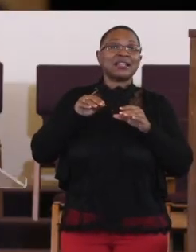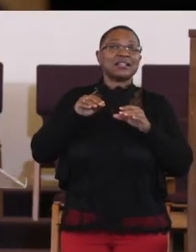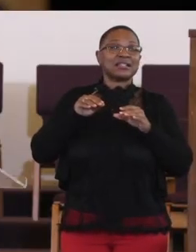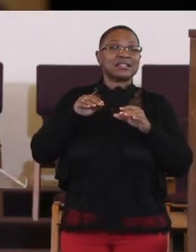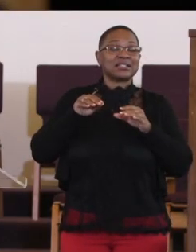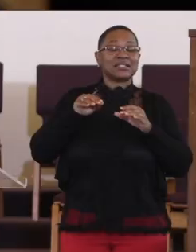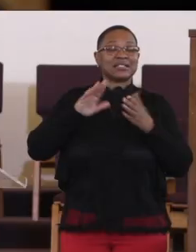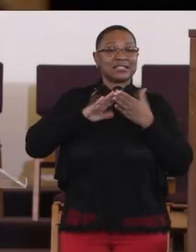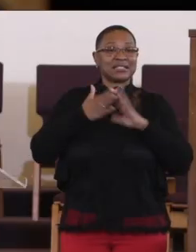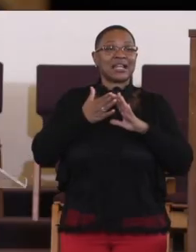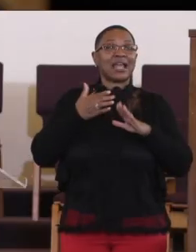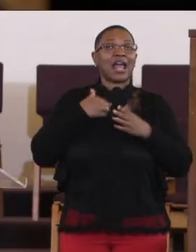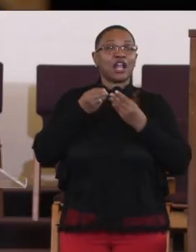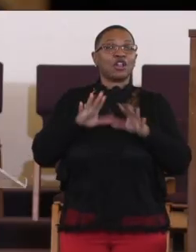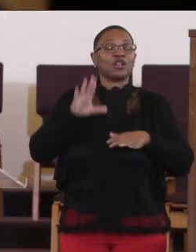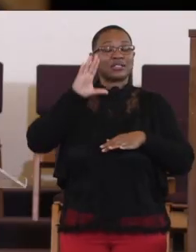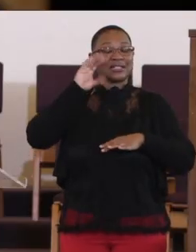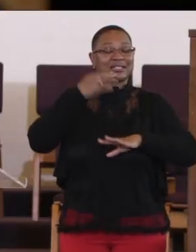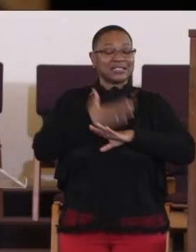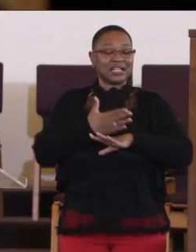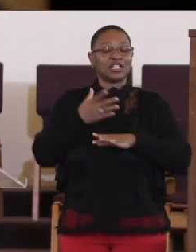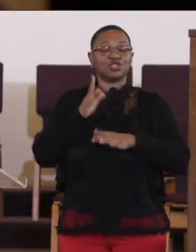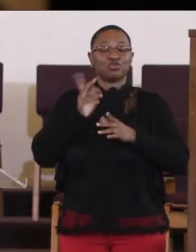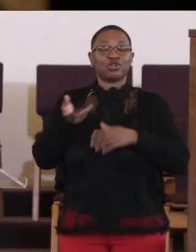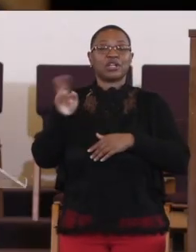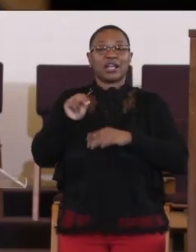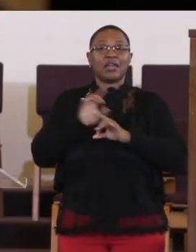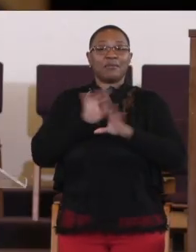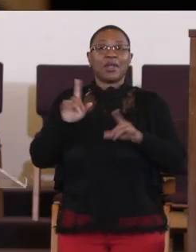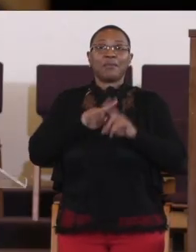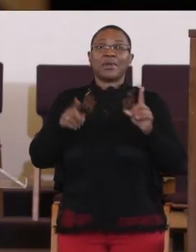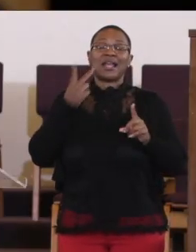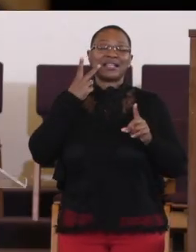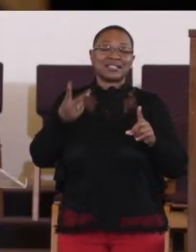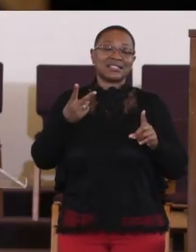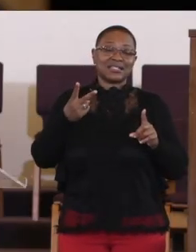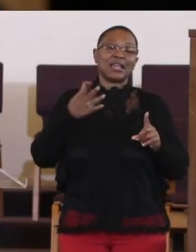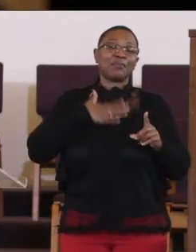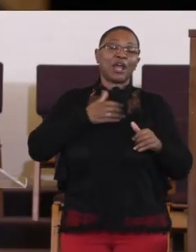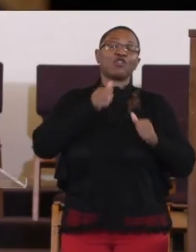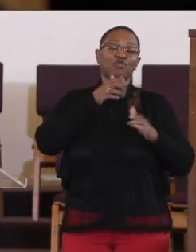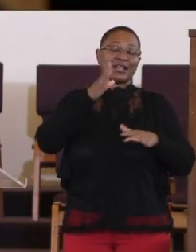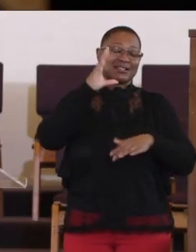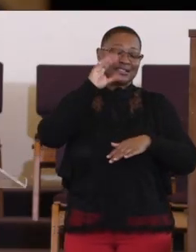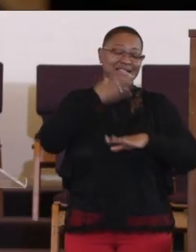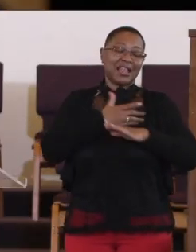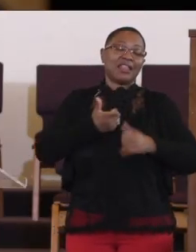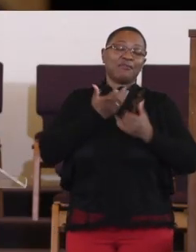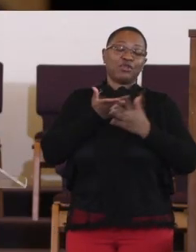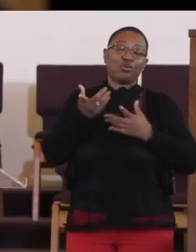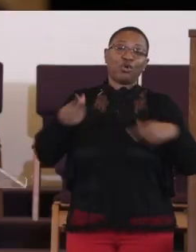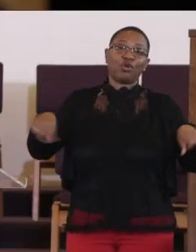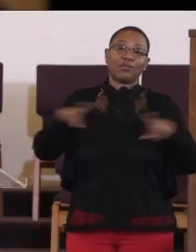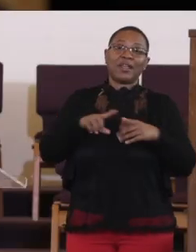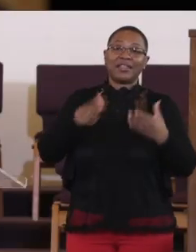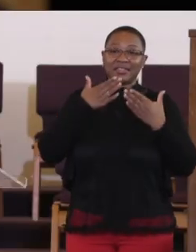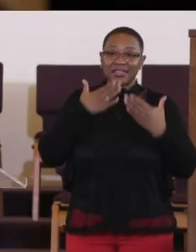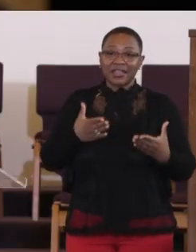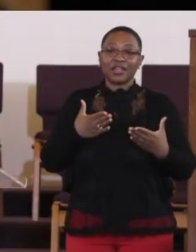a grandson to gun violence. But I see Pierre living through all of you guys. And I want to say thank you,